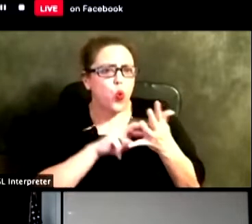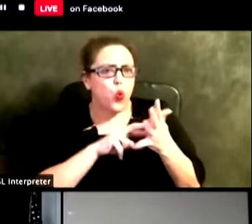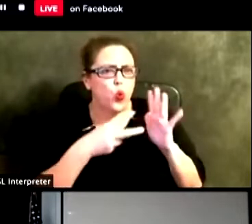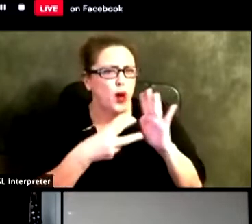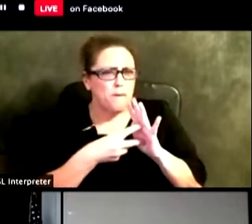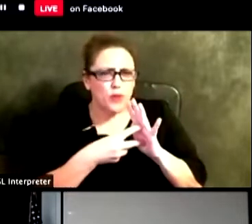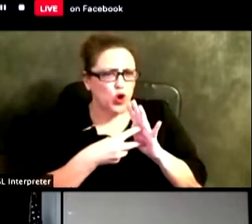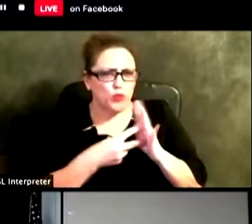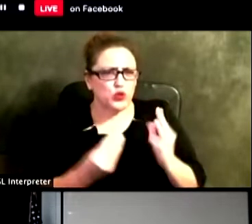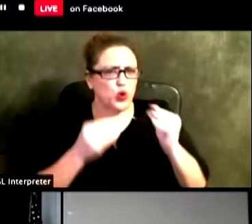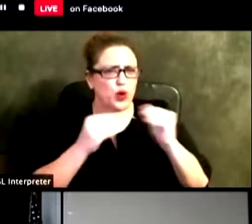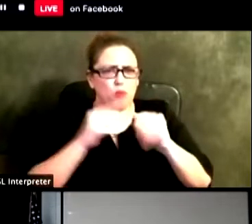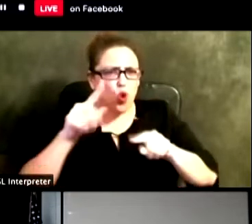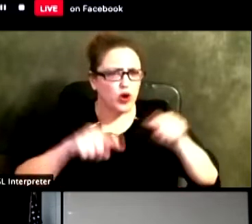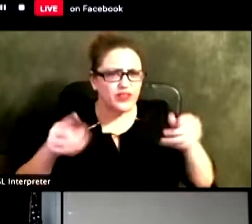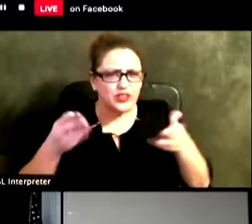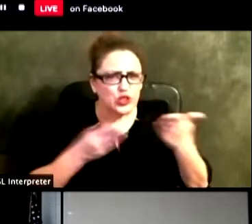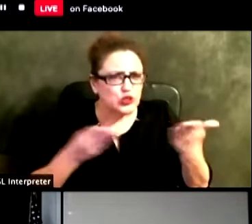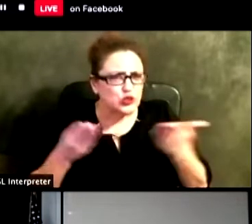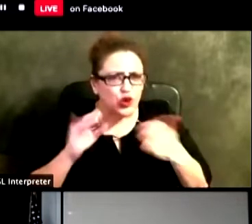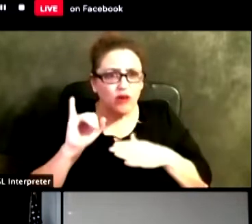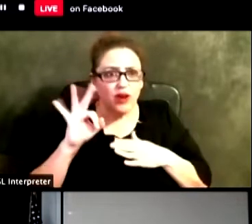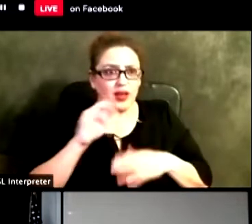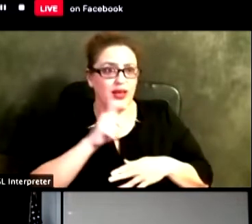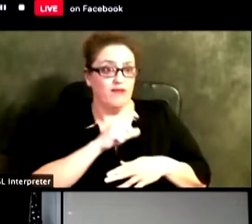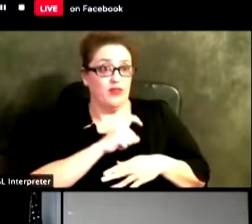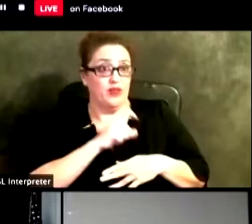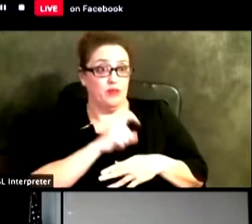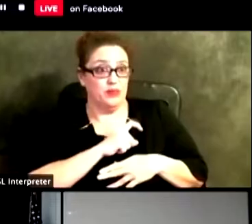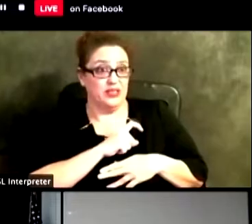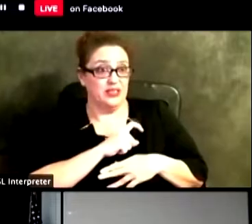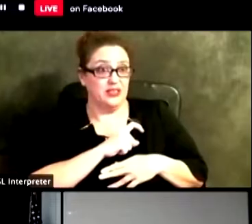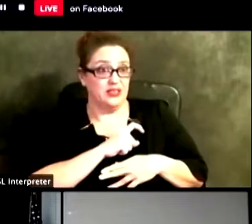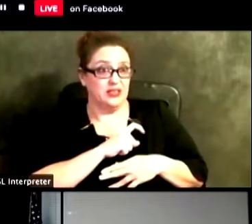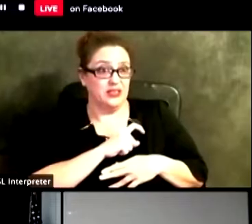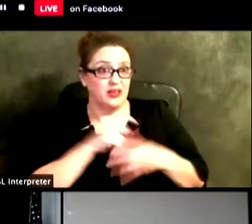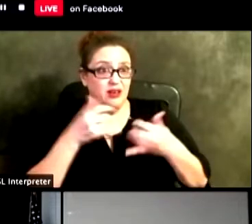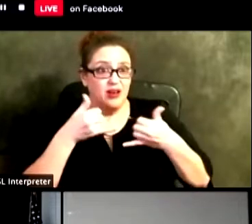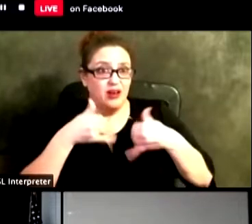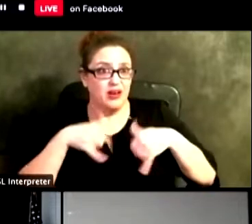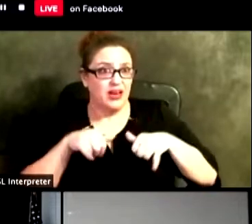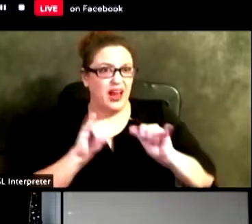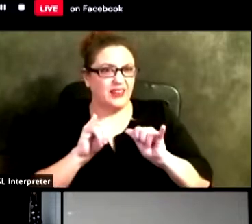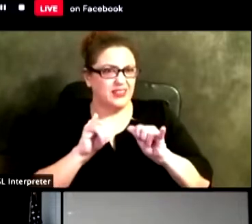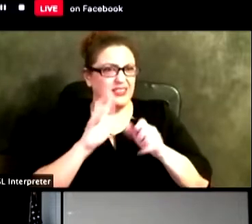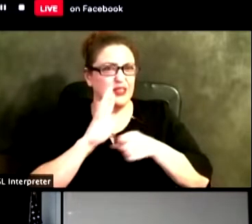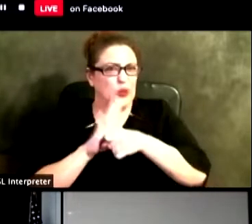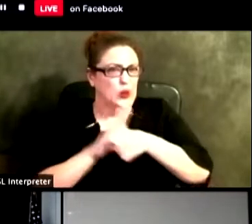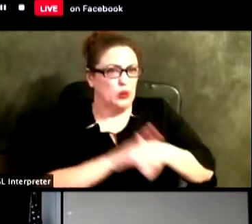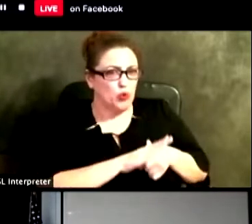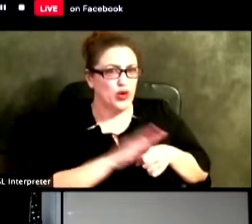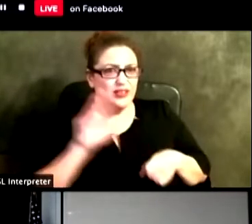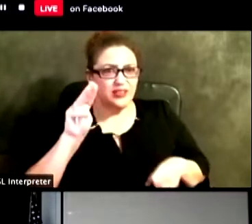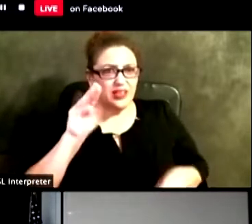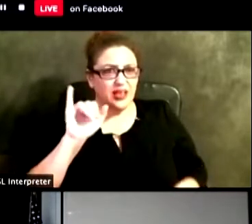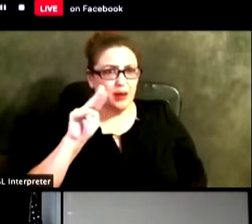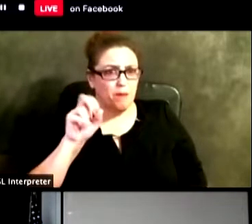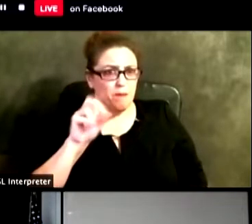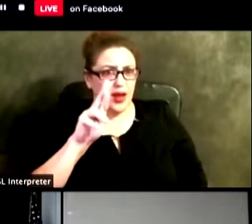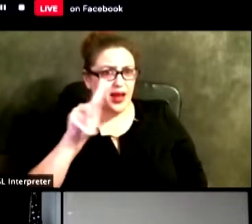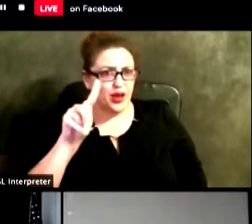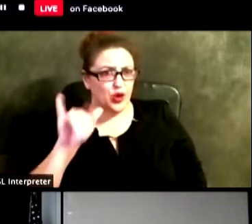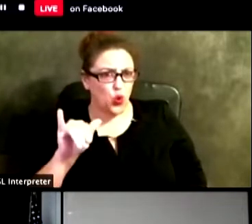police force serve if the police are still serving, you know, an oppressive purpose against minority, then a minority being the one serving that purpose